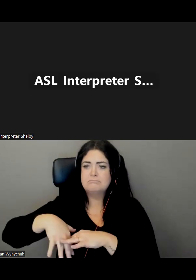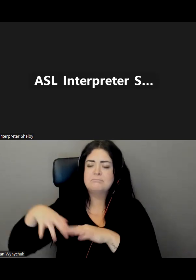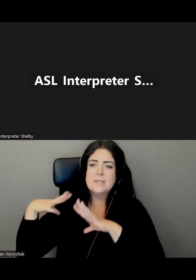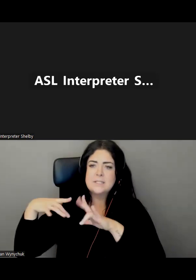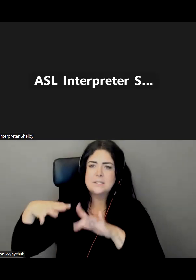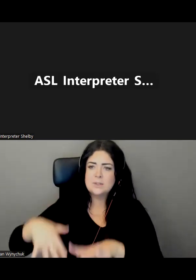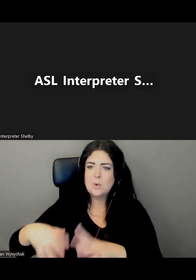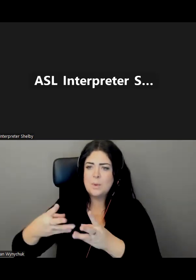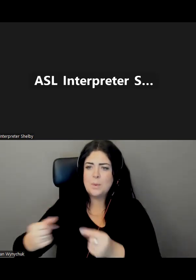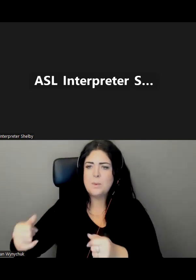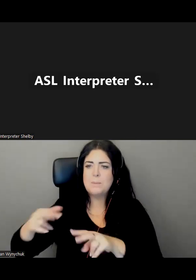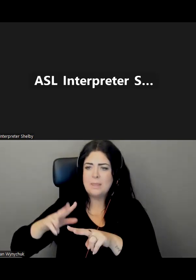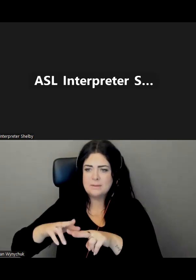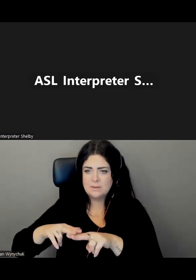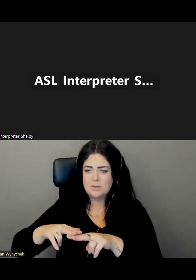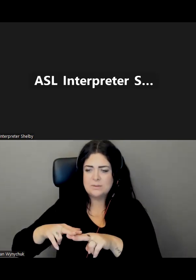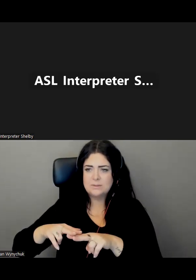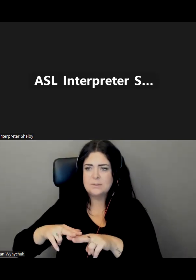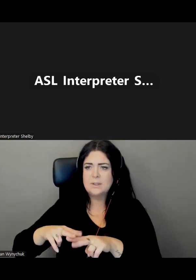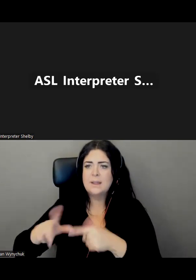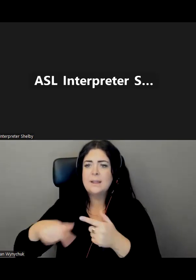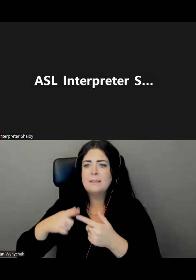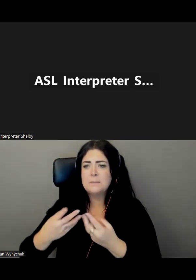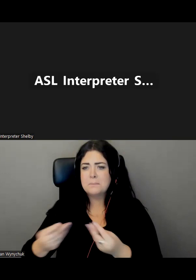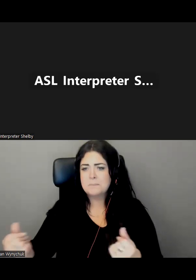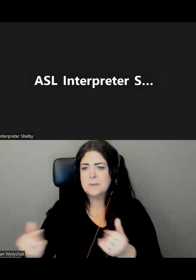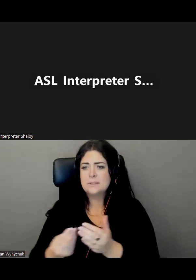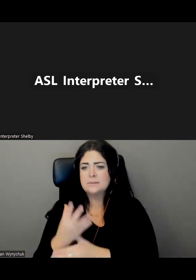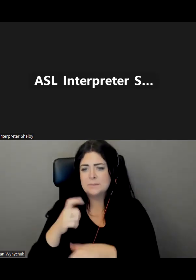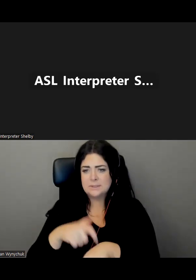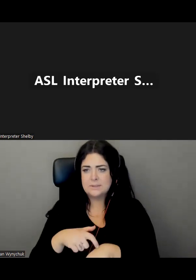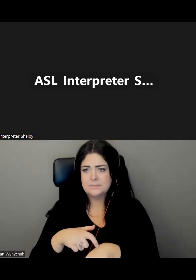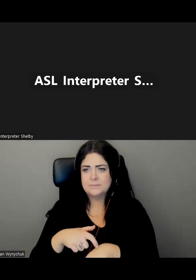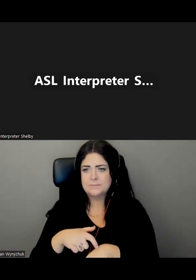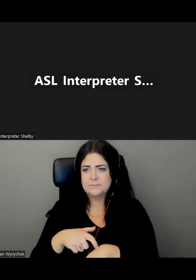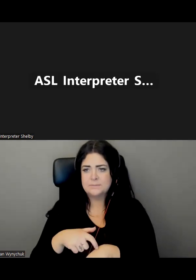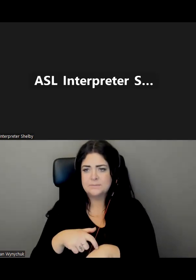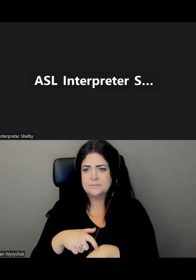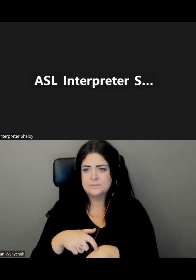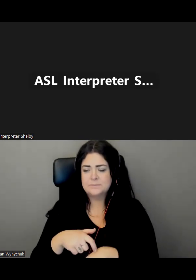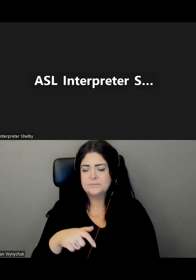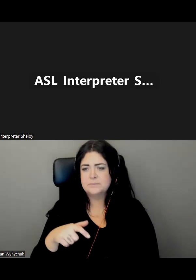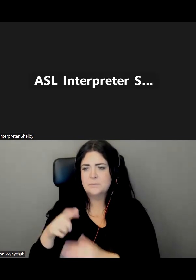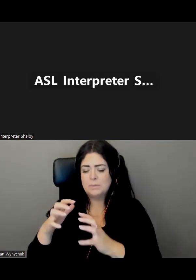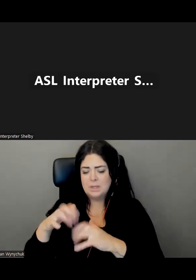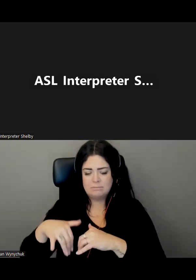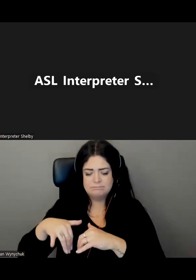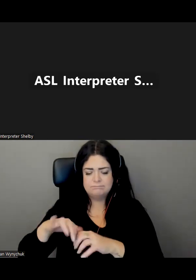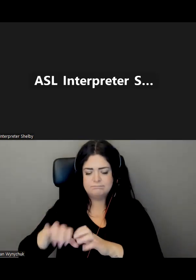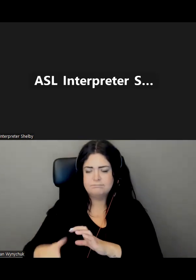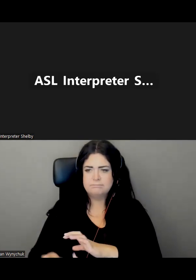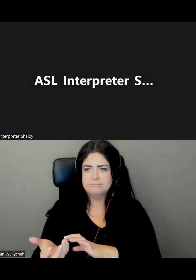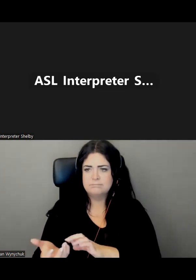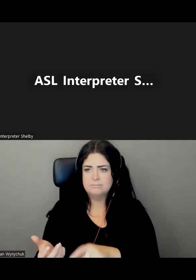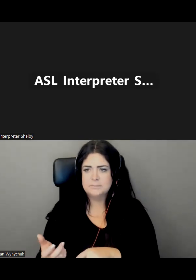your soil is kind of being concentrated. And then when it's all starting to melt away in the spring, it'll all be decomposed down. It will